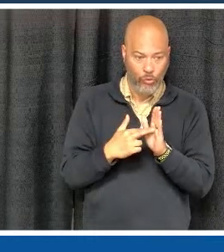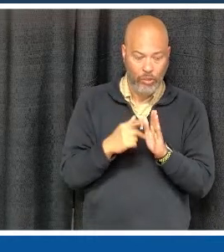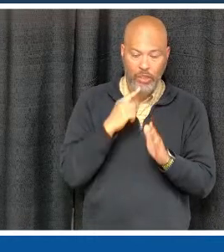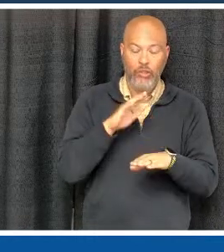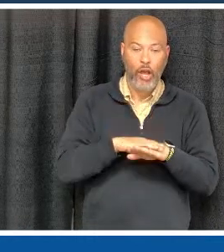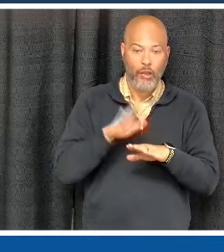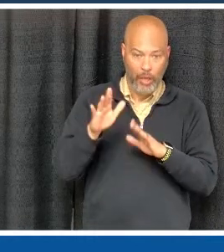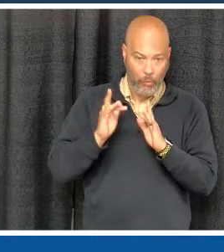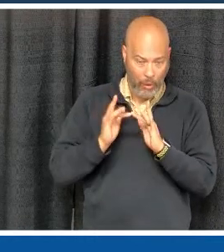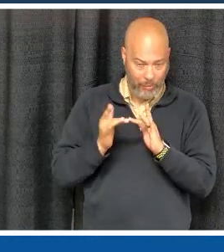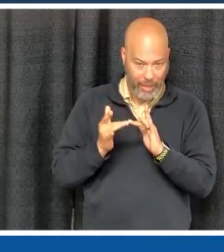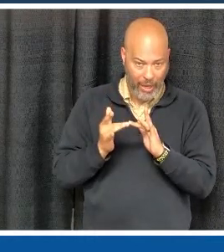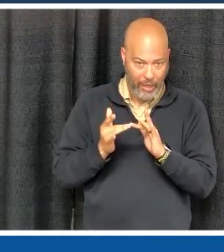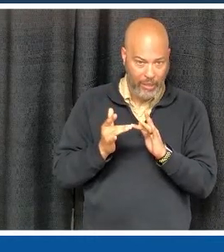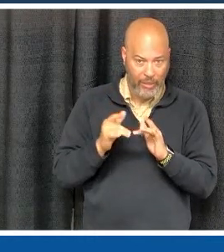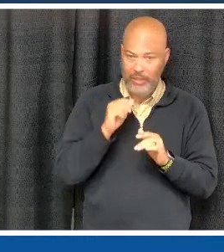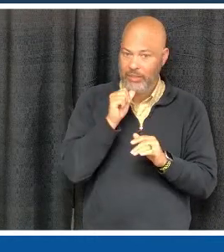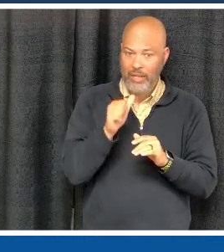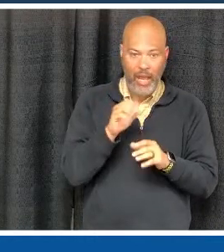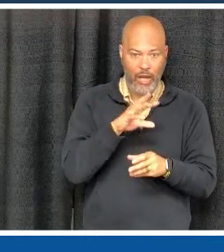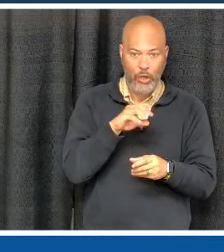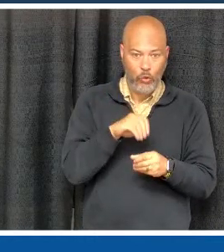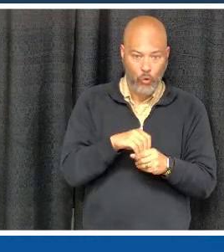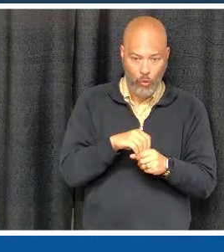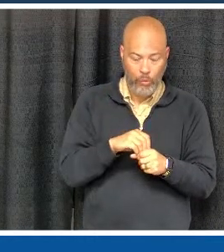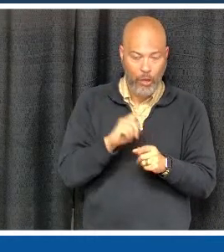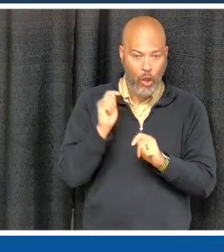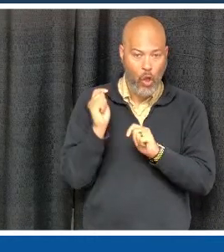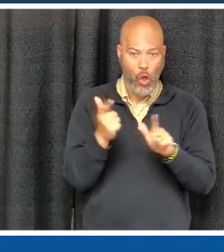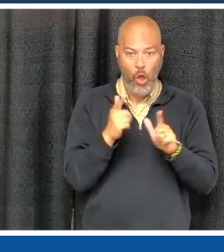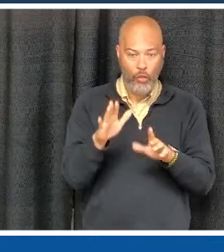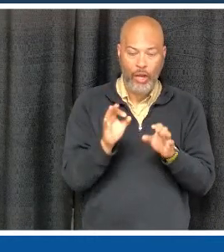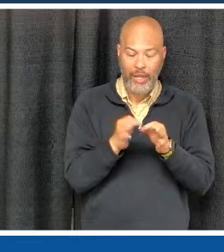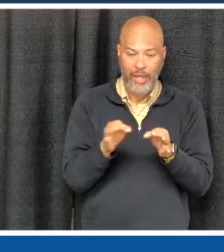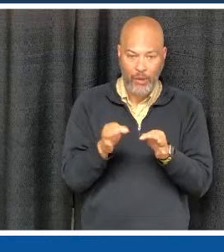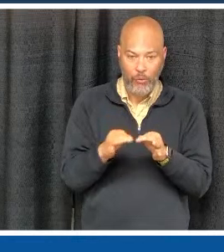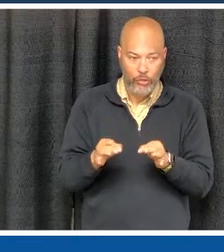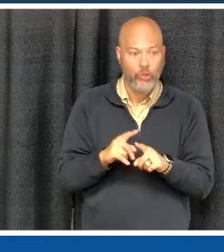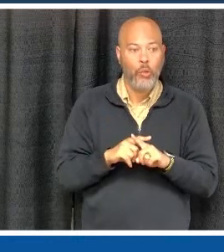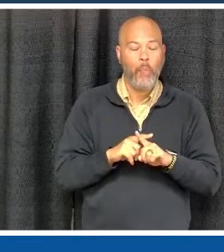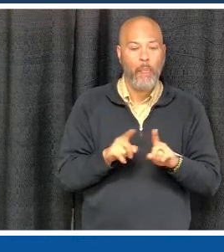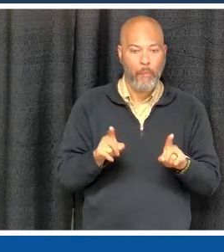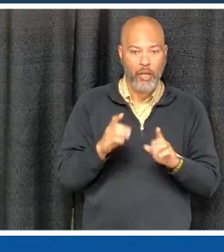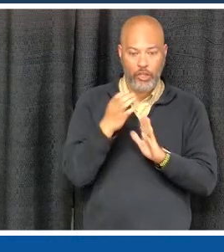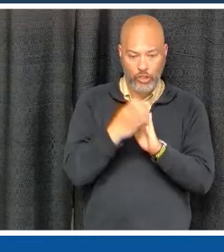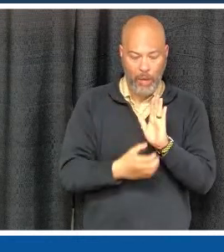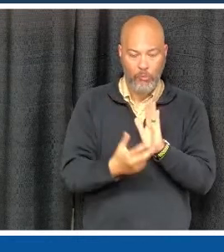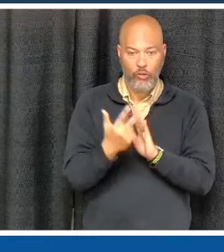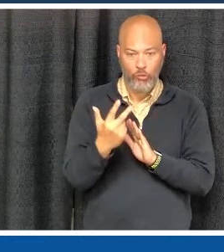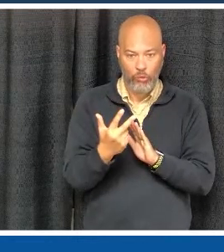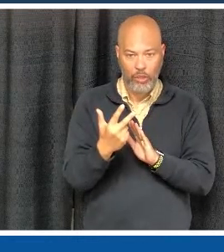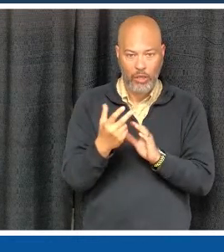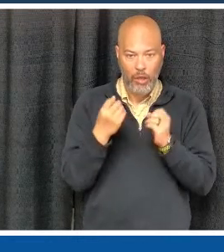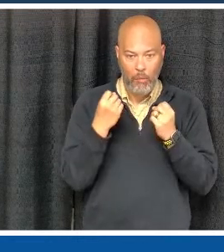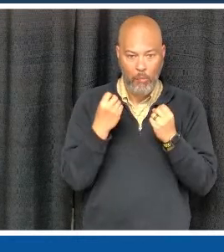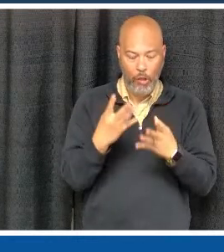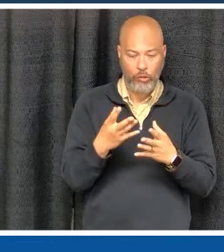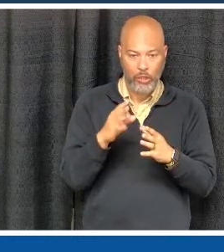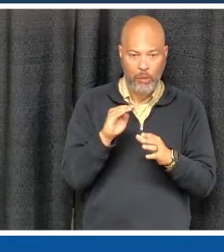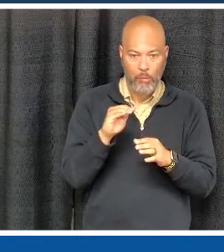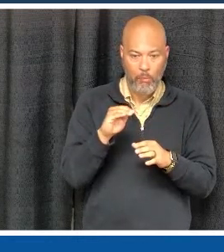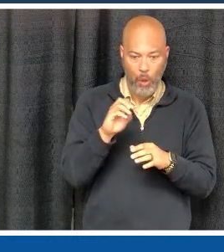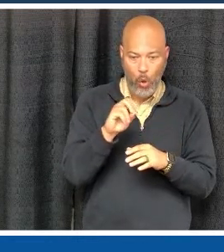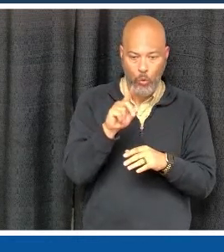their website. It is not incorporated into all of their language, but Chapter 3 multimodal of